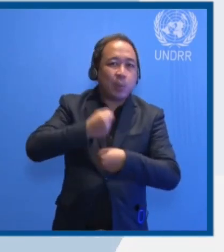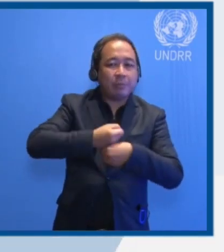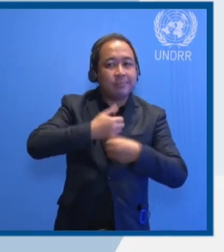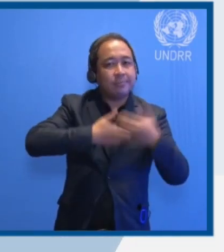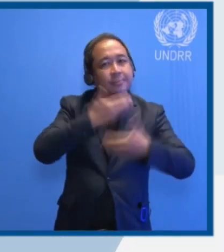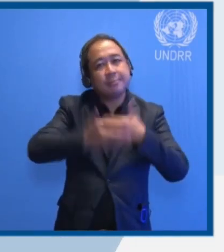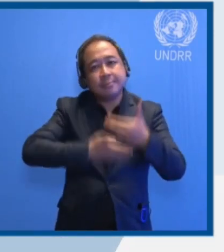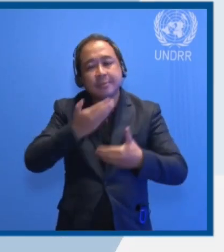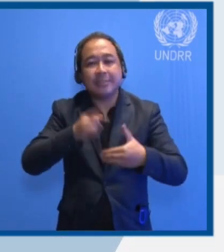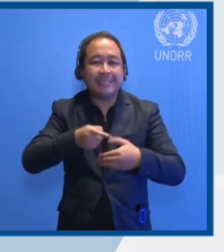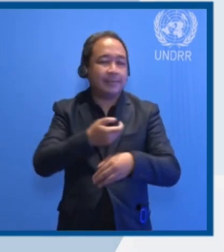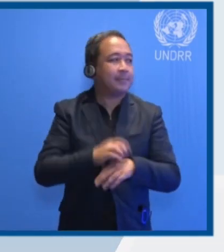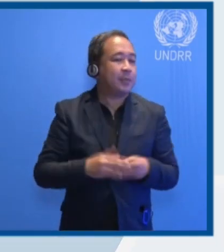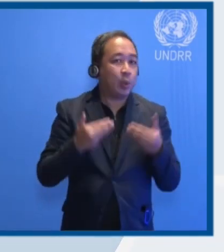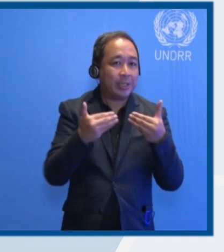Thank you.